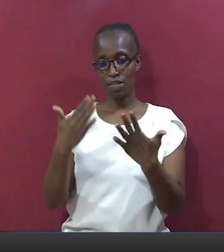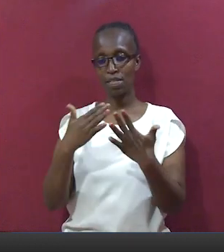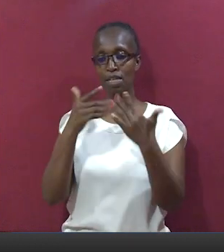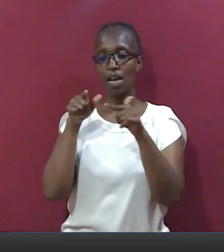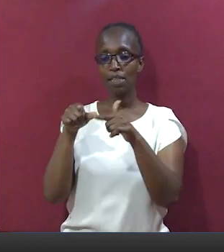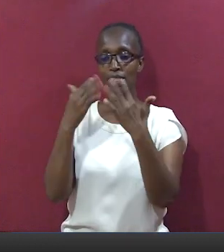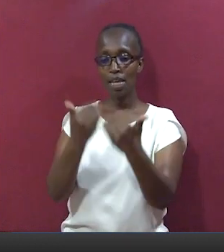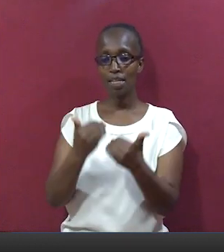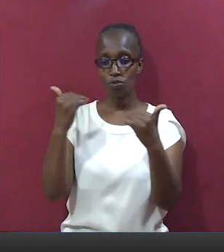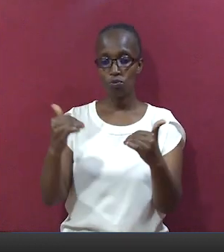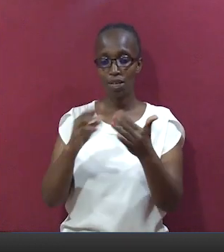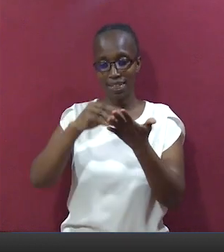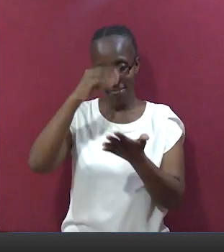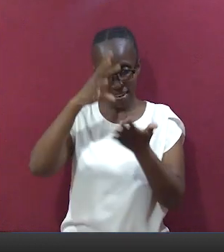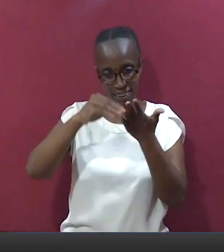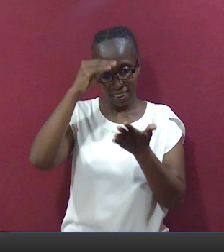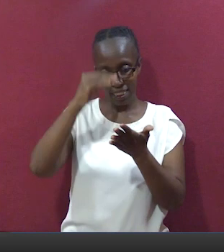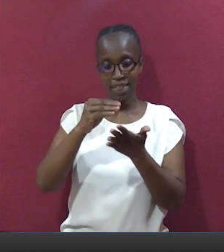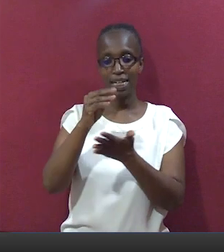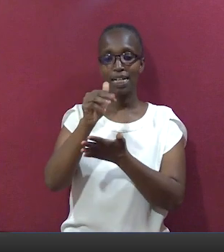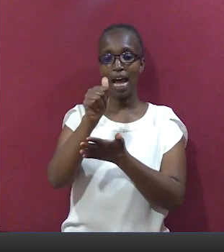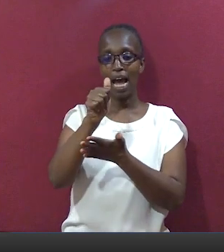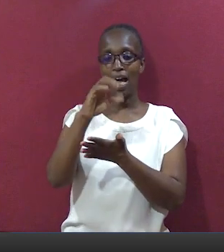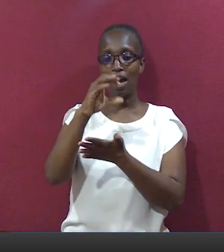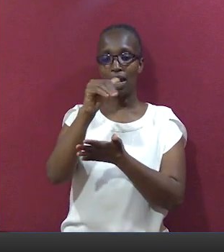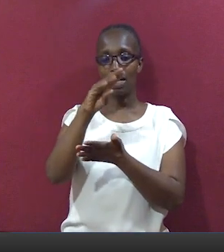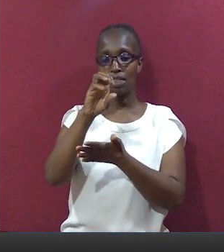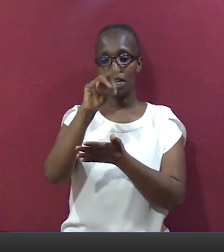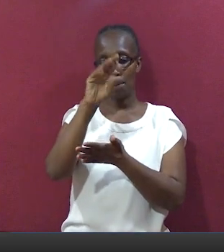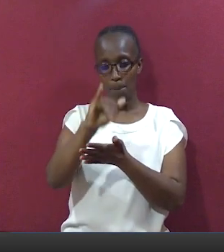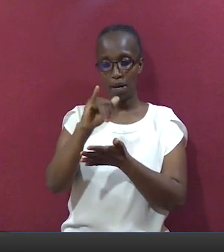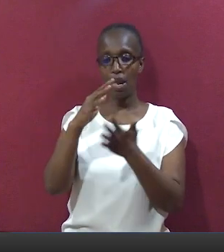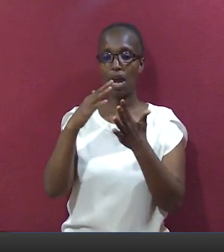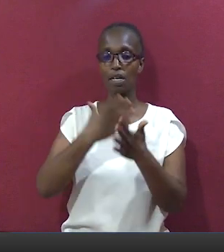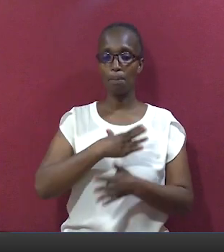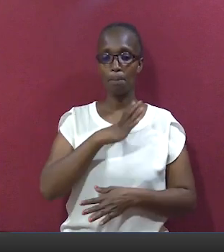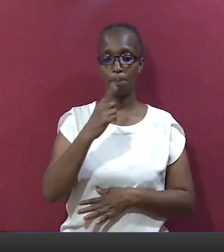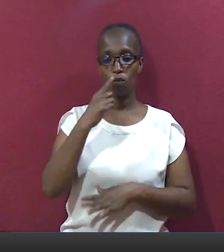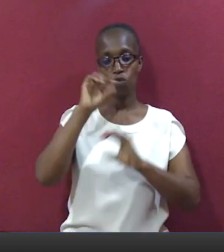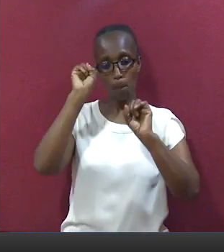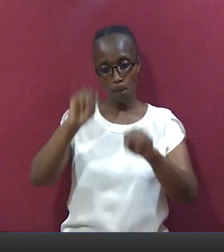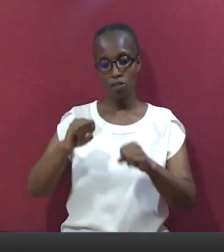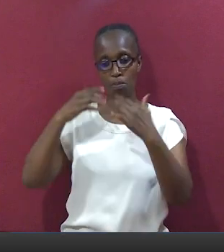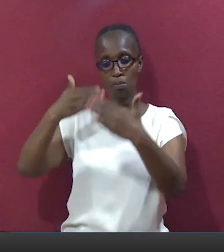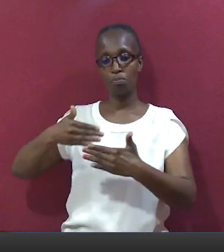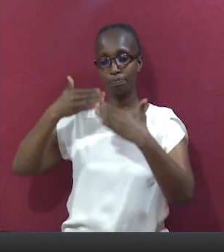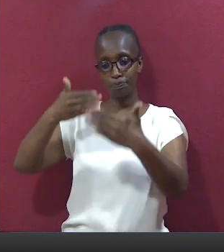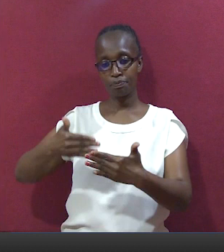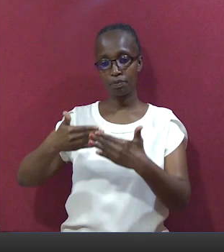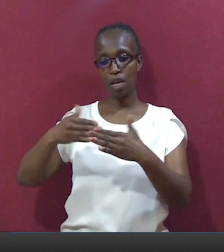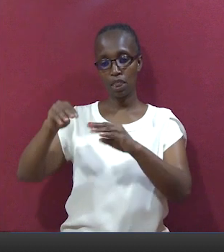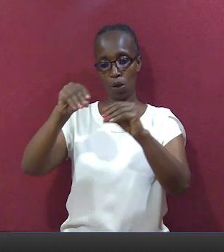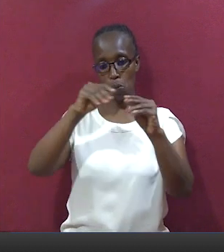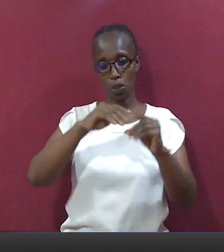are the children in academies and the children of people who can afford a certain quality